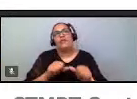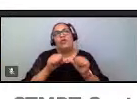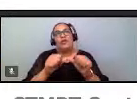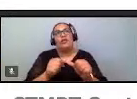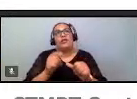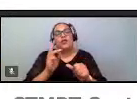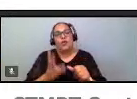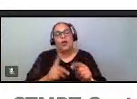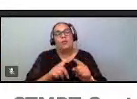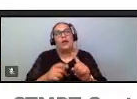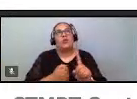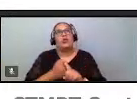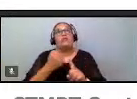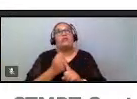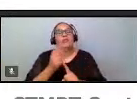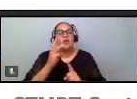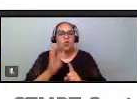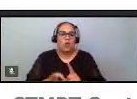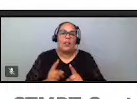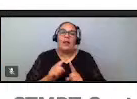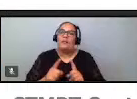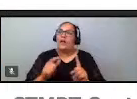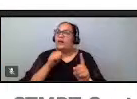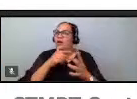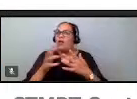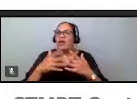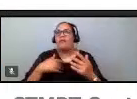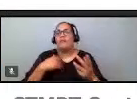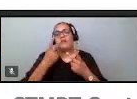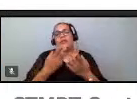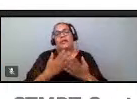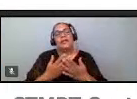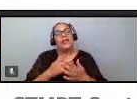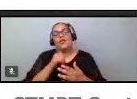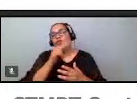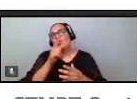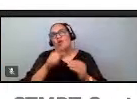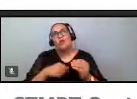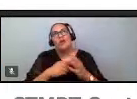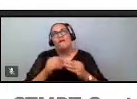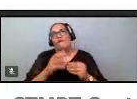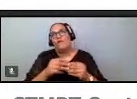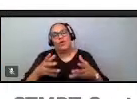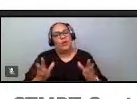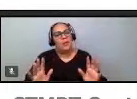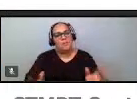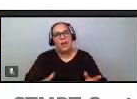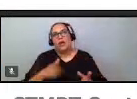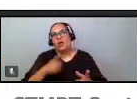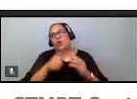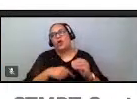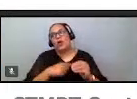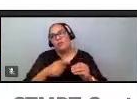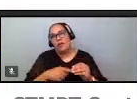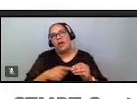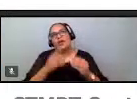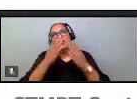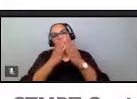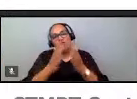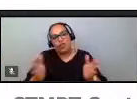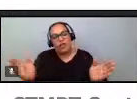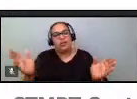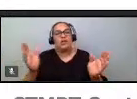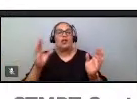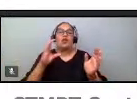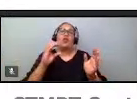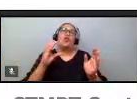fighting for that as well however I can see and I'm not just talking flu here as well I'm talking General cargo